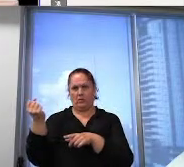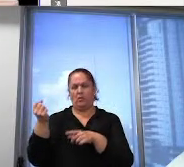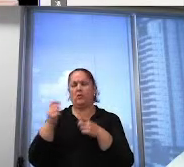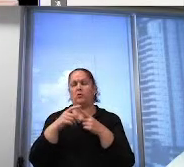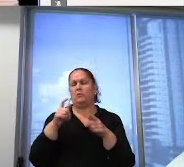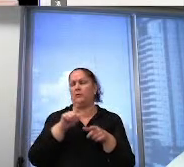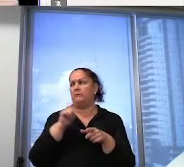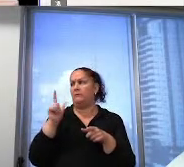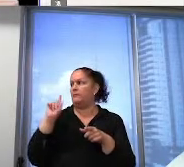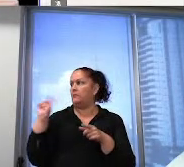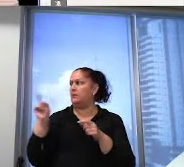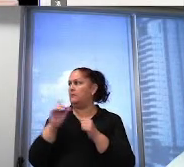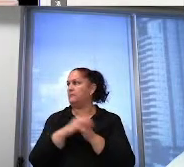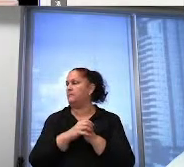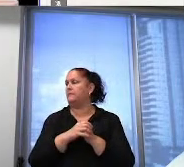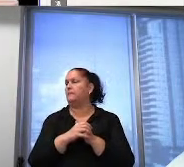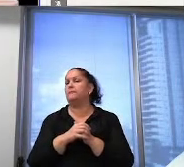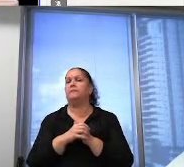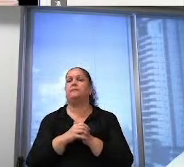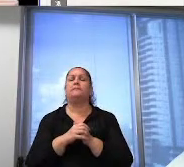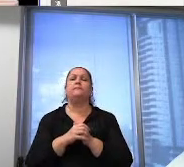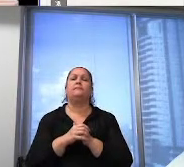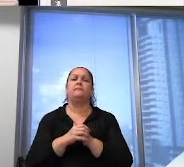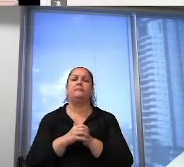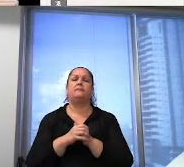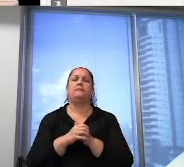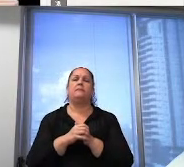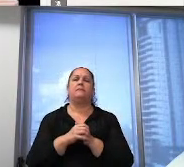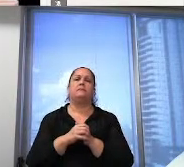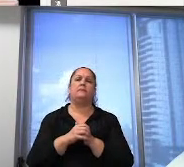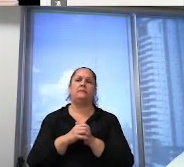turn the questioning over to Mr. Schiffman.